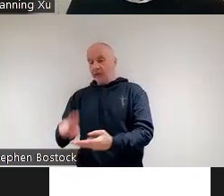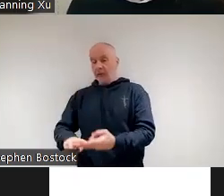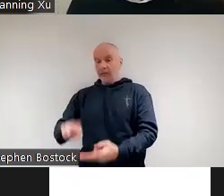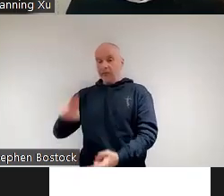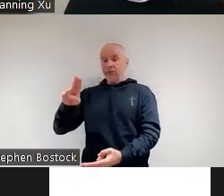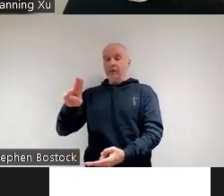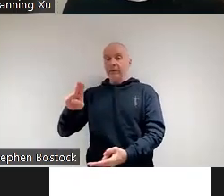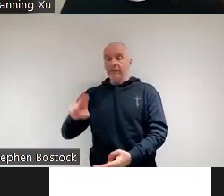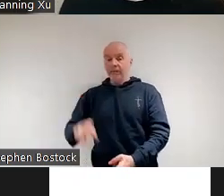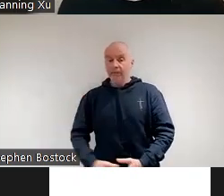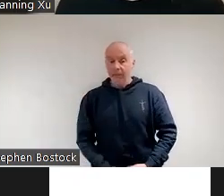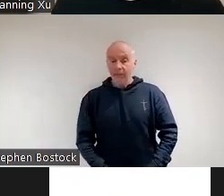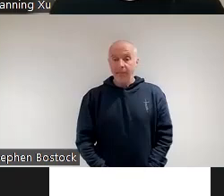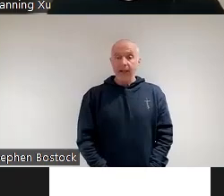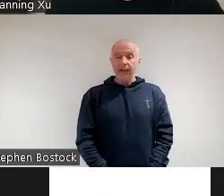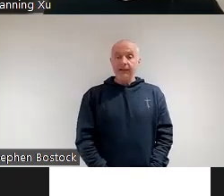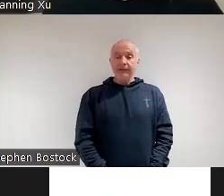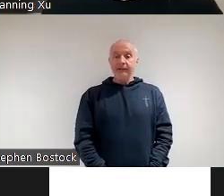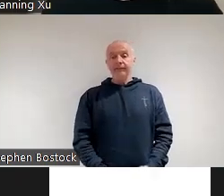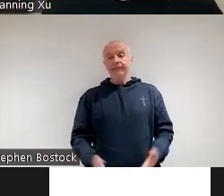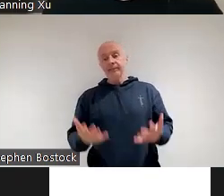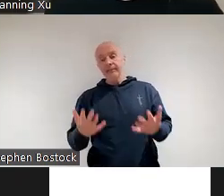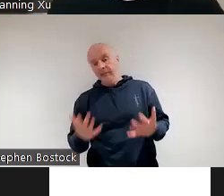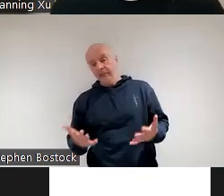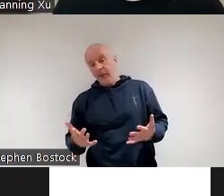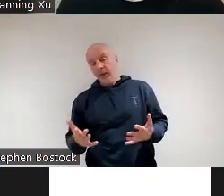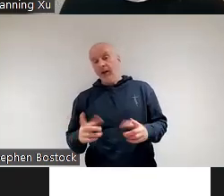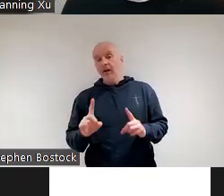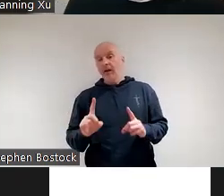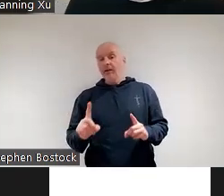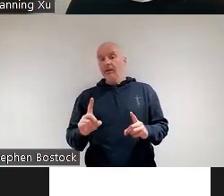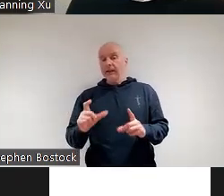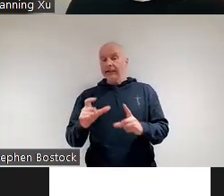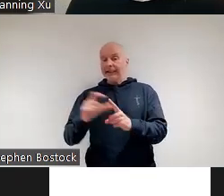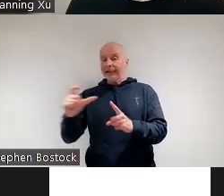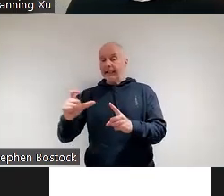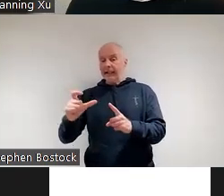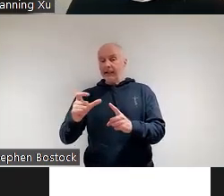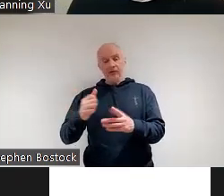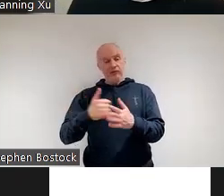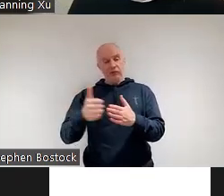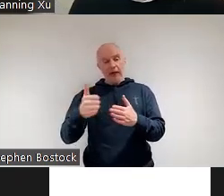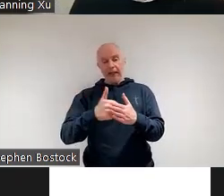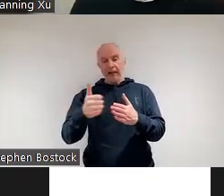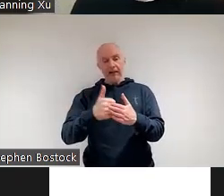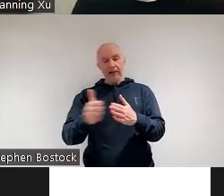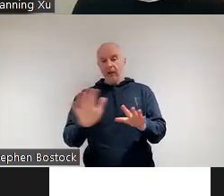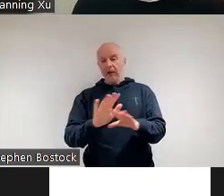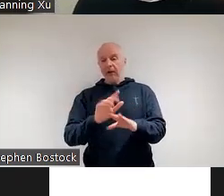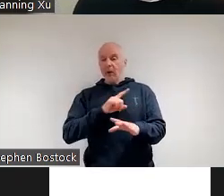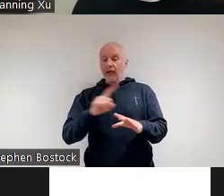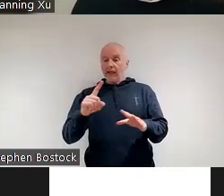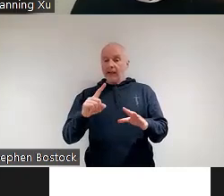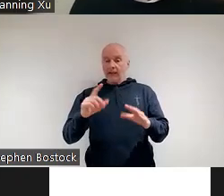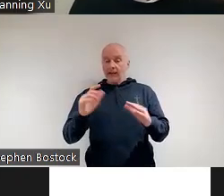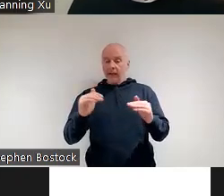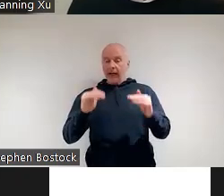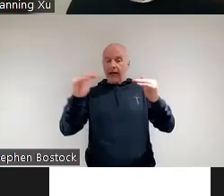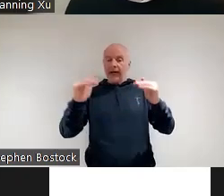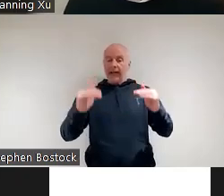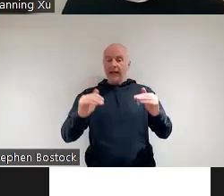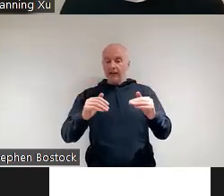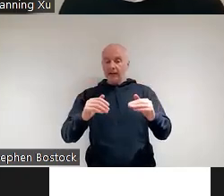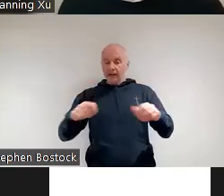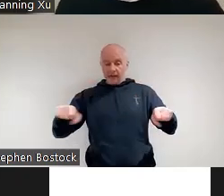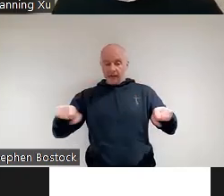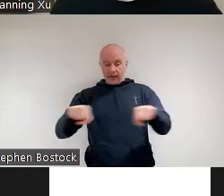as well. However, it is not recommended to use DC very often because of that high current. Normally the battery will